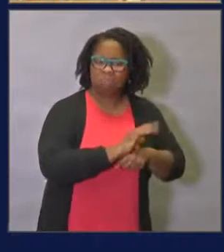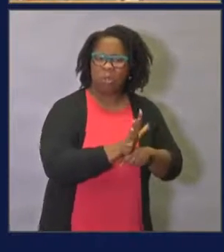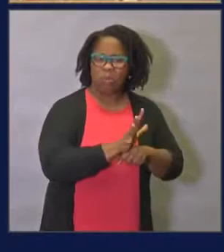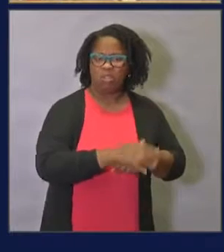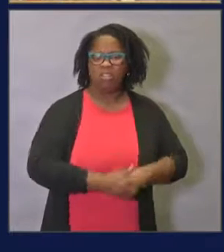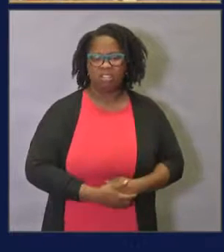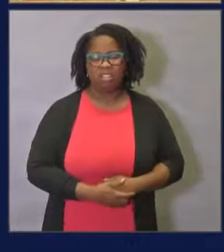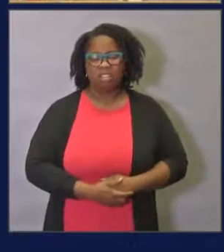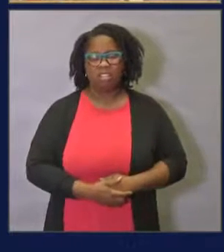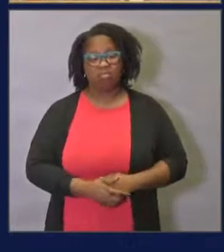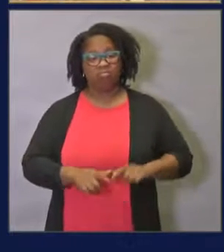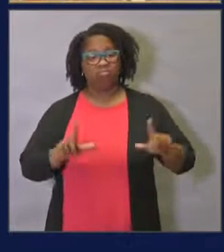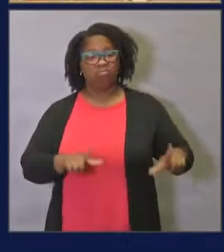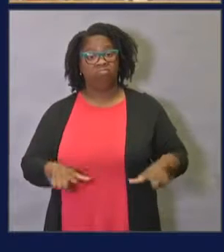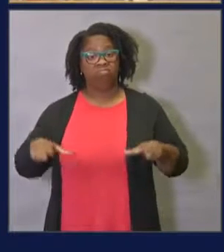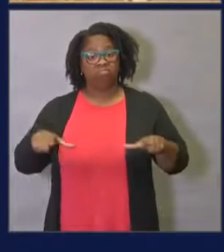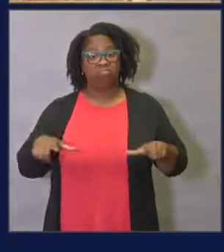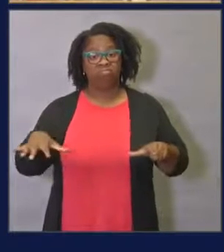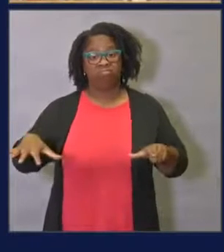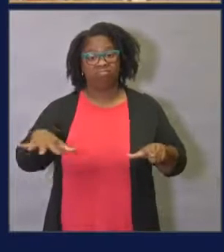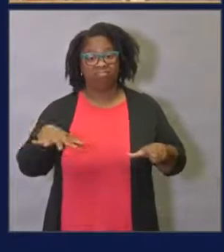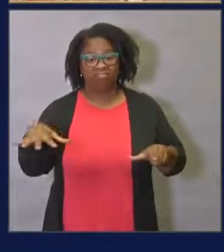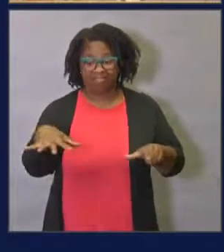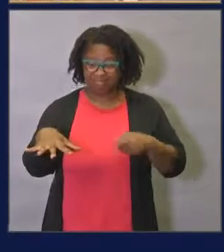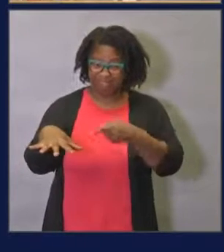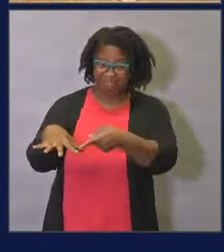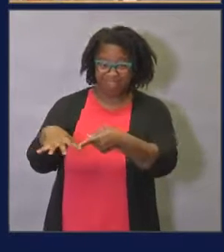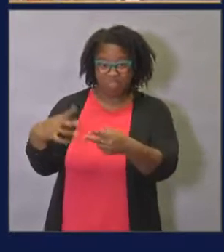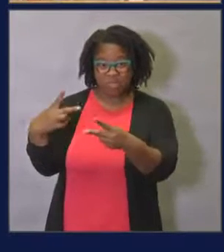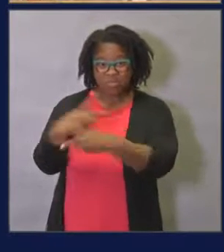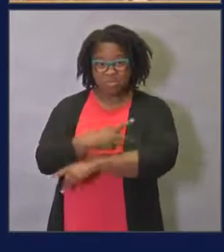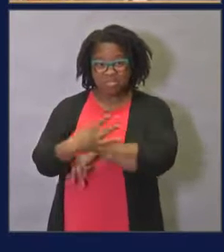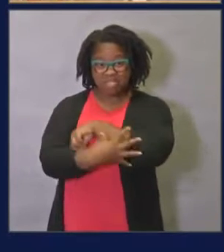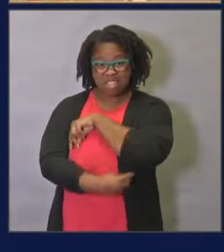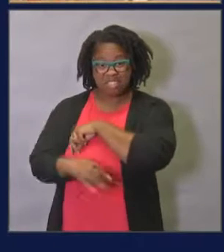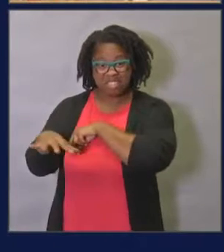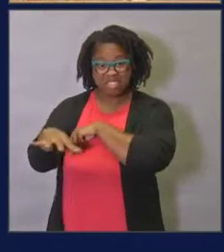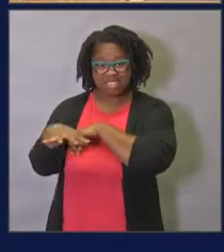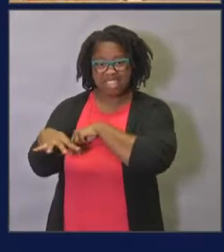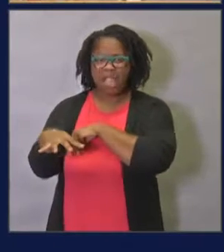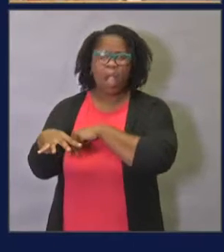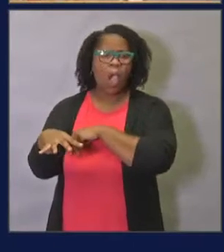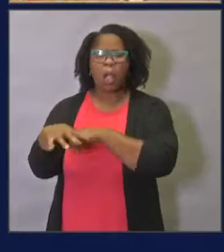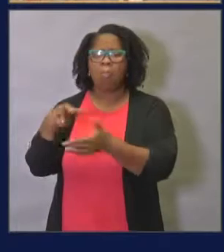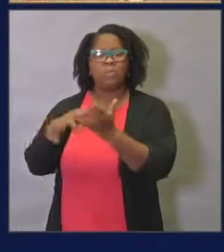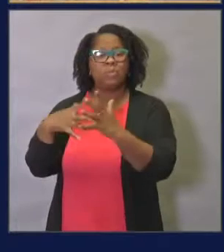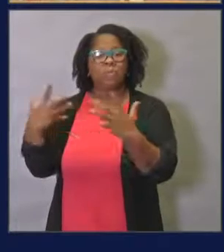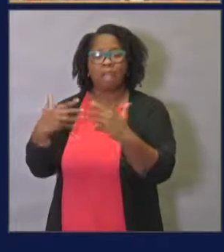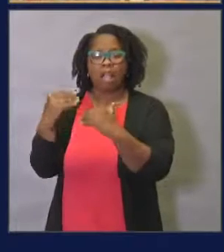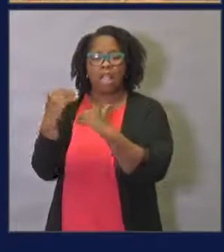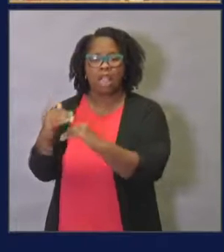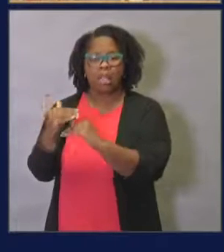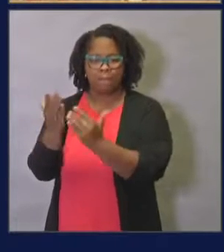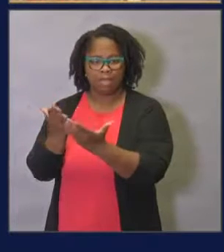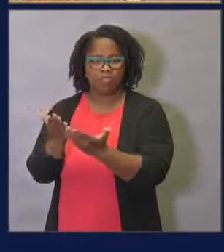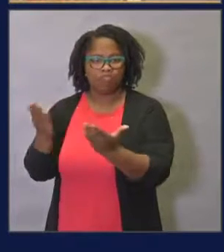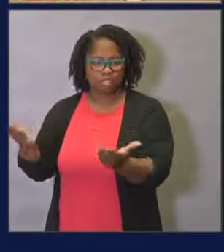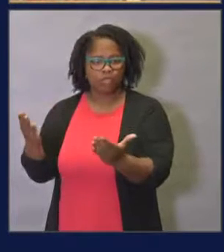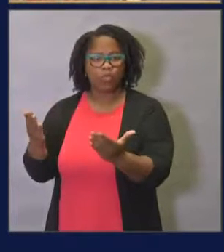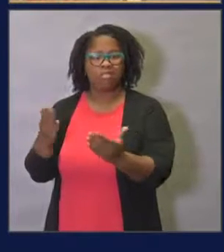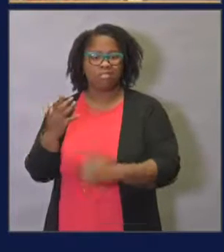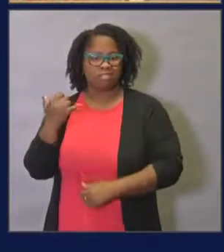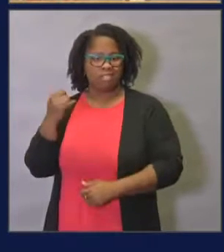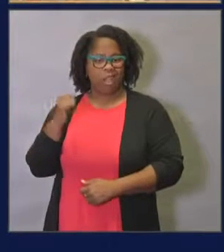of cases are also the same people that live in communities with the fewest resources. You can see that on the yellow and